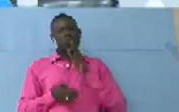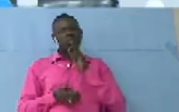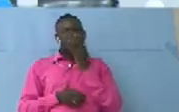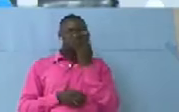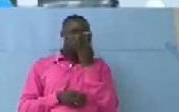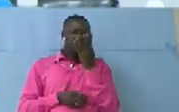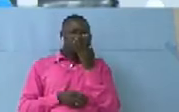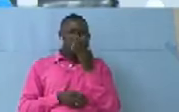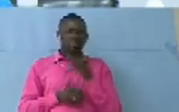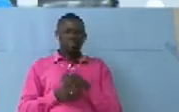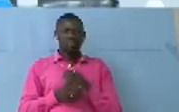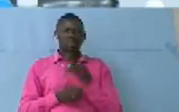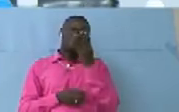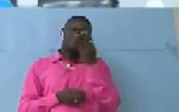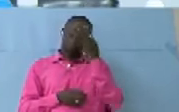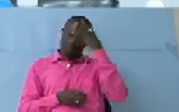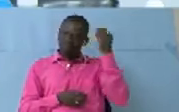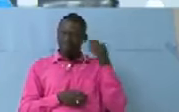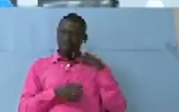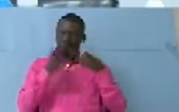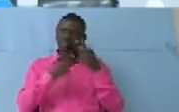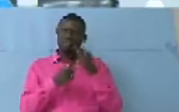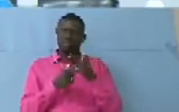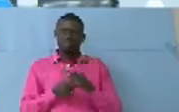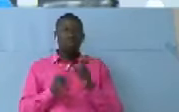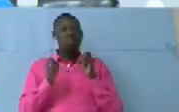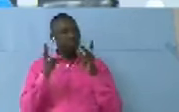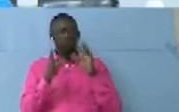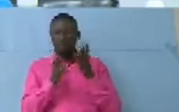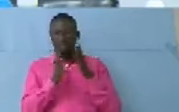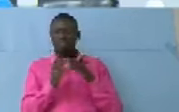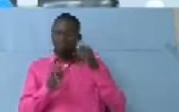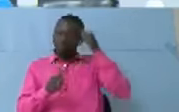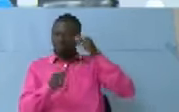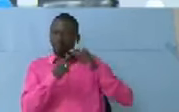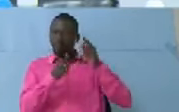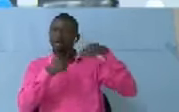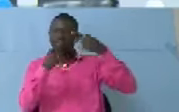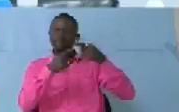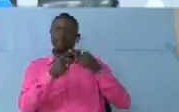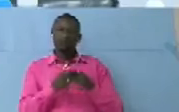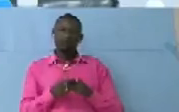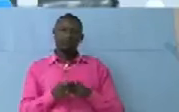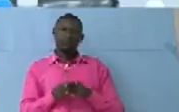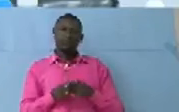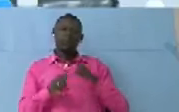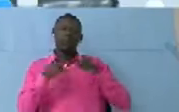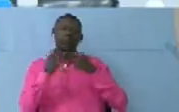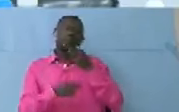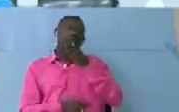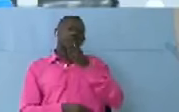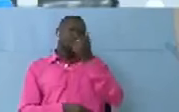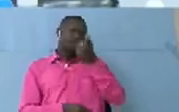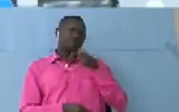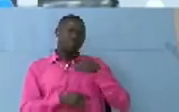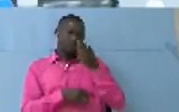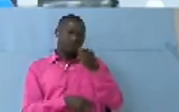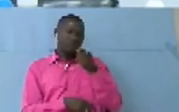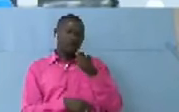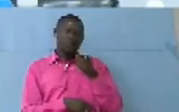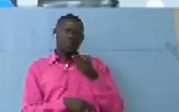Before I forget them. Okay. Maybe you will remember. Yes. All right. Yes. So 26 of you were arrested. I'm